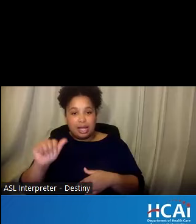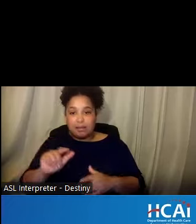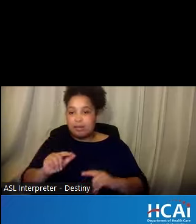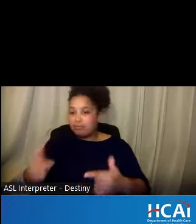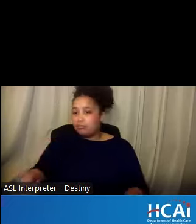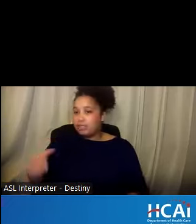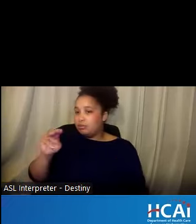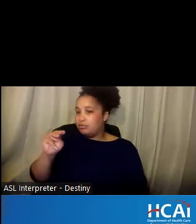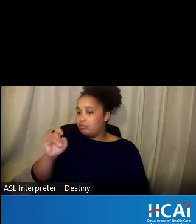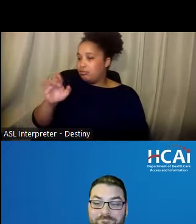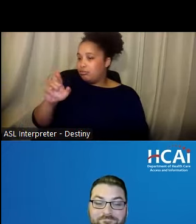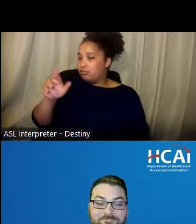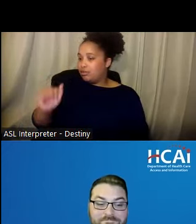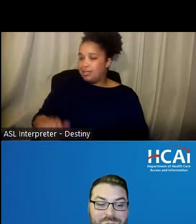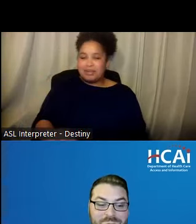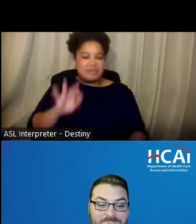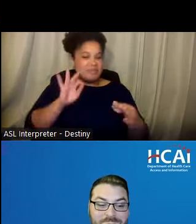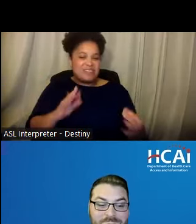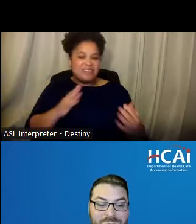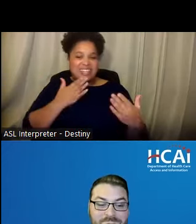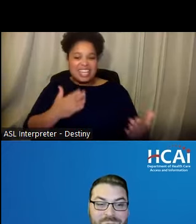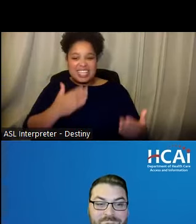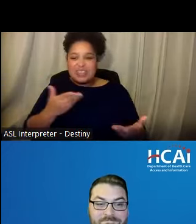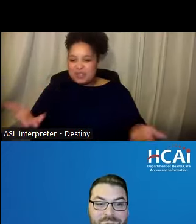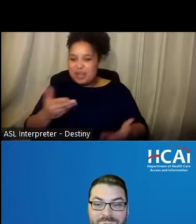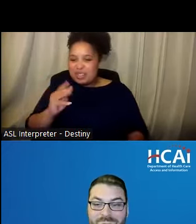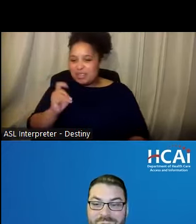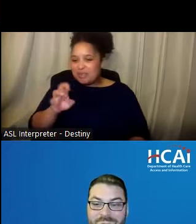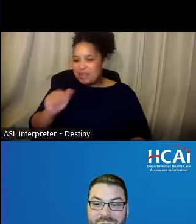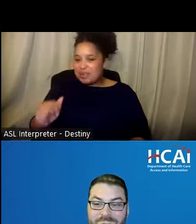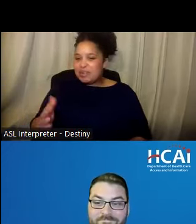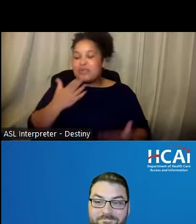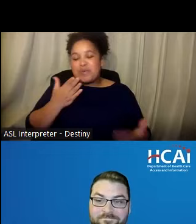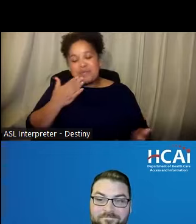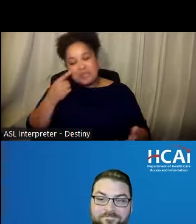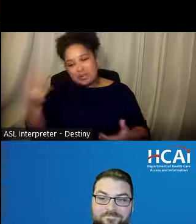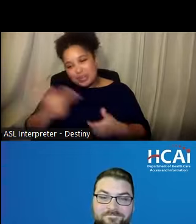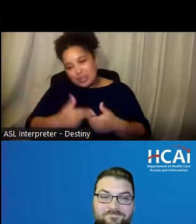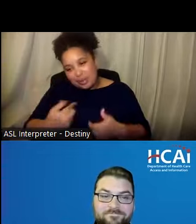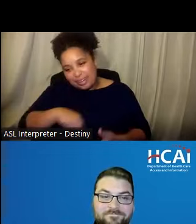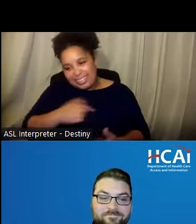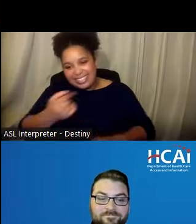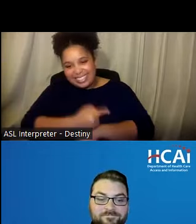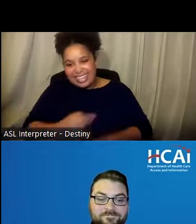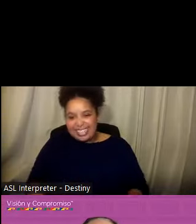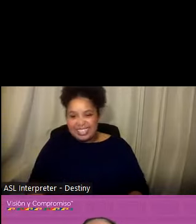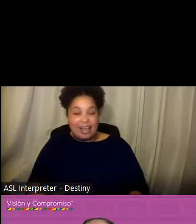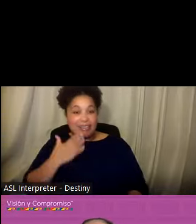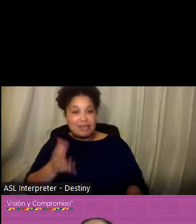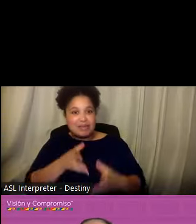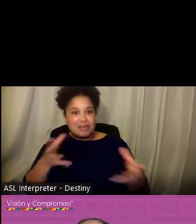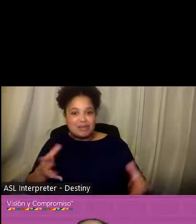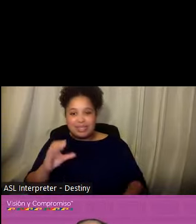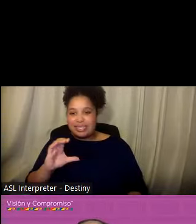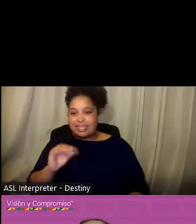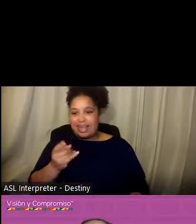Maria. That's perfect. Thank you. Welcome, Maria. We're so grateful for you joining us today. Thank you very much, Catherine,